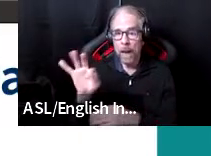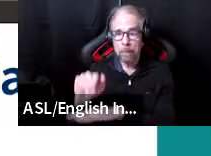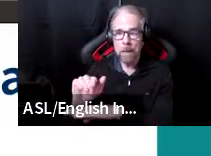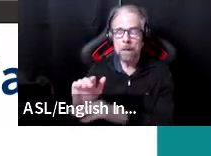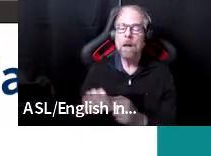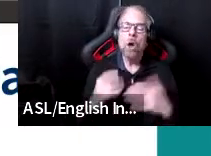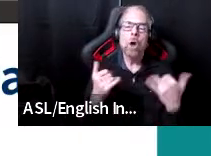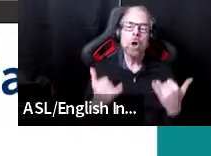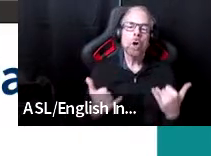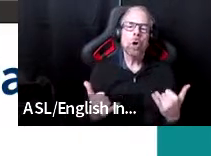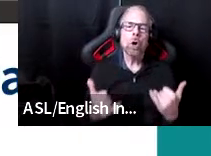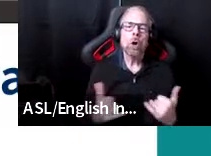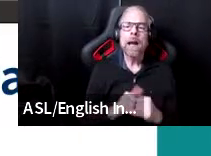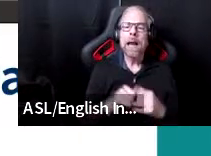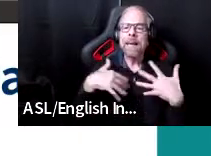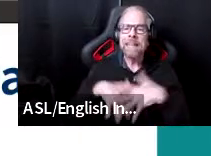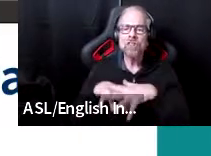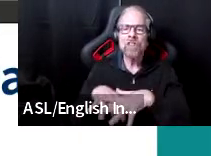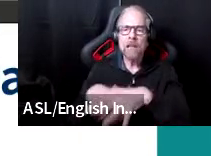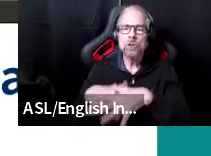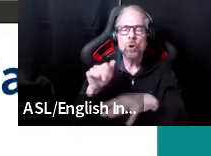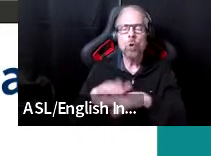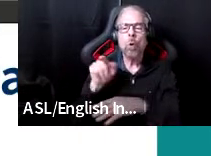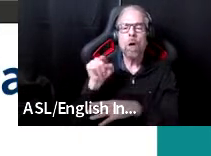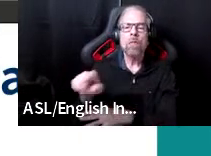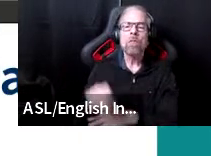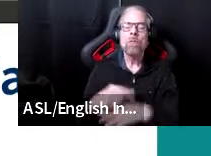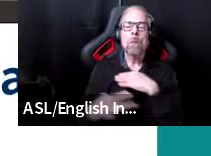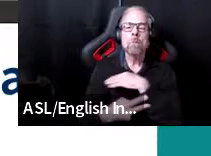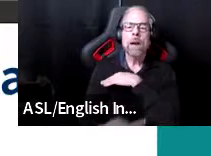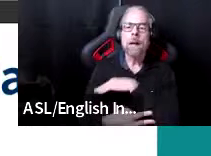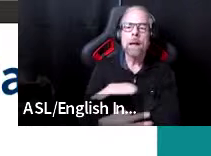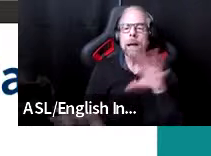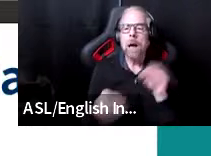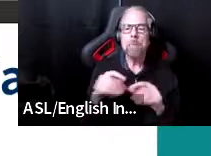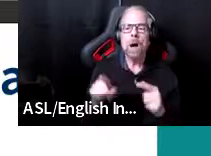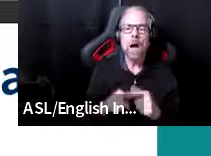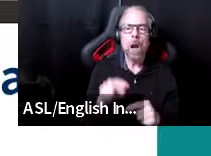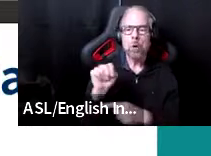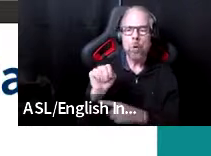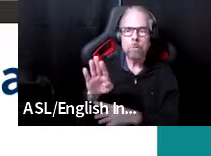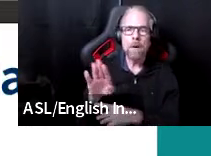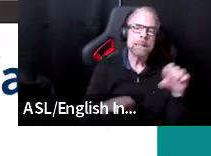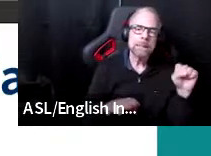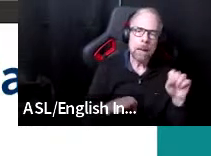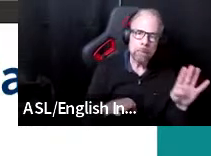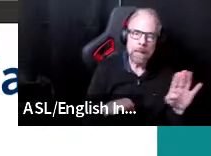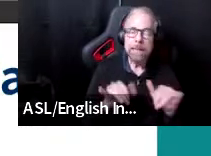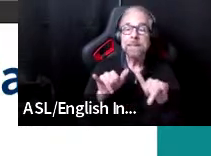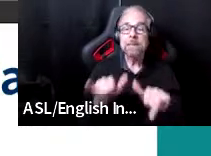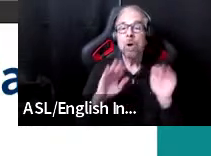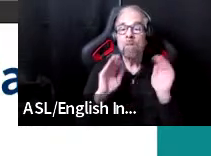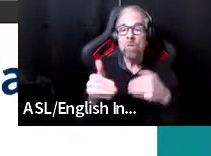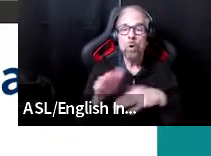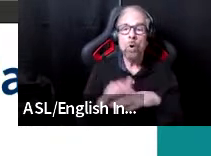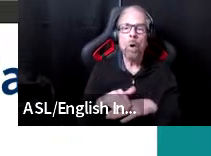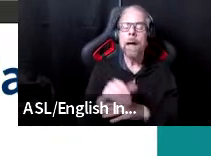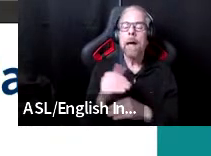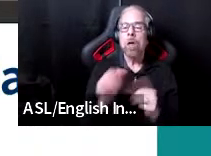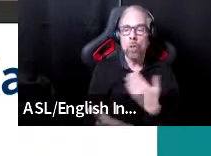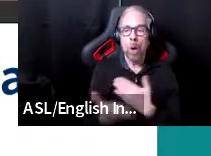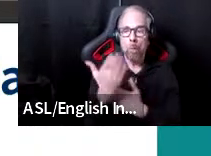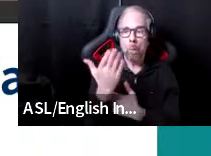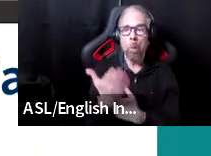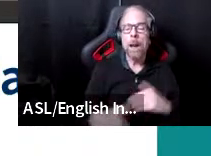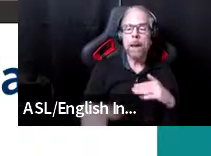Current congestion at the bridge 10 hours combined, northbound and southbound. So it's still kind of focused on the AM peak and